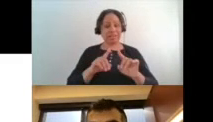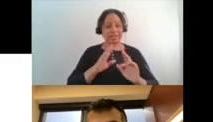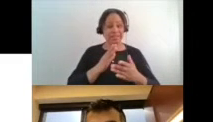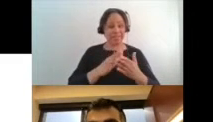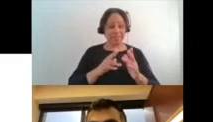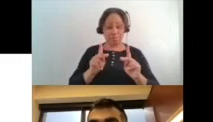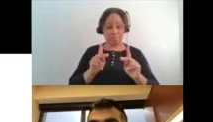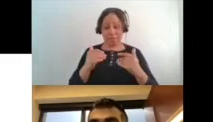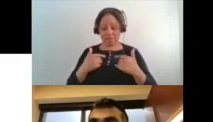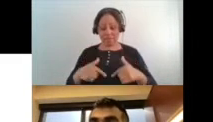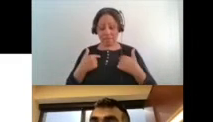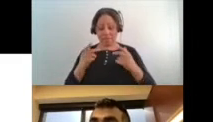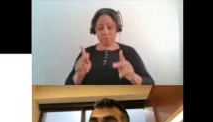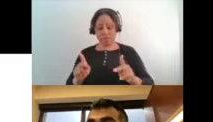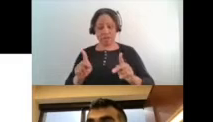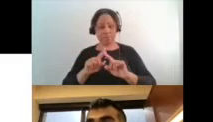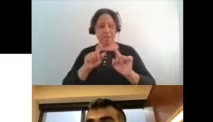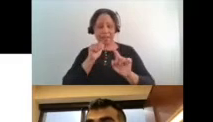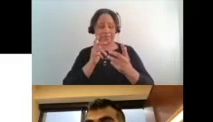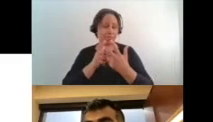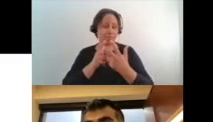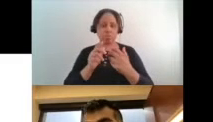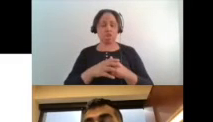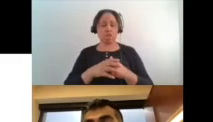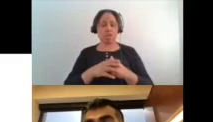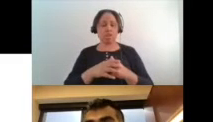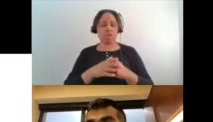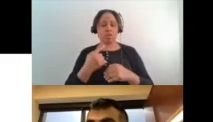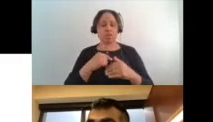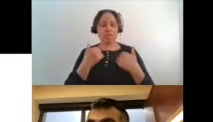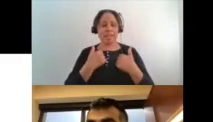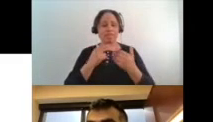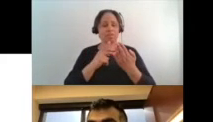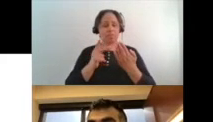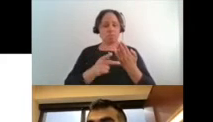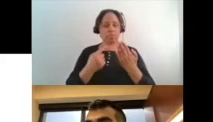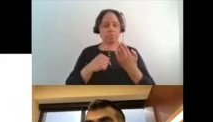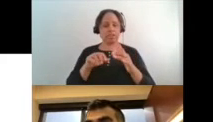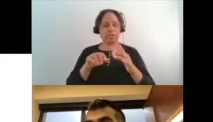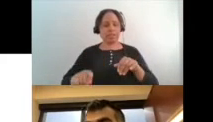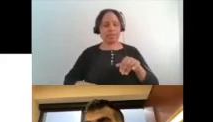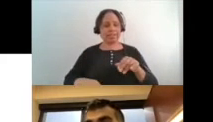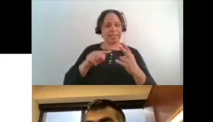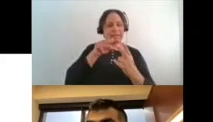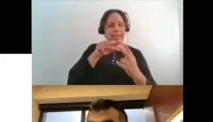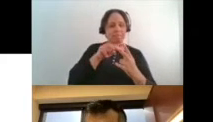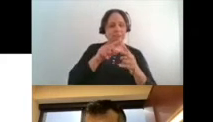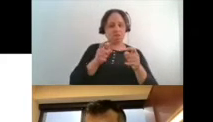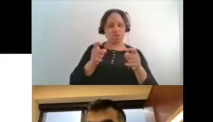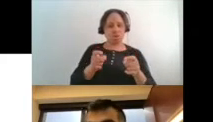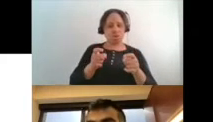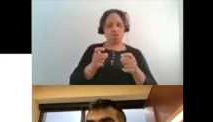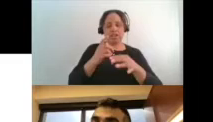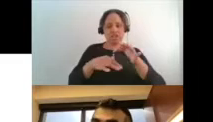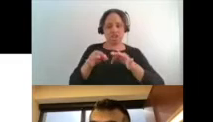have programs where we can do what's called a kidney paired donor exchange, where we will share two organs amongst